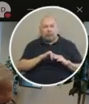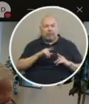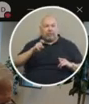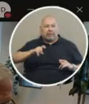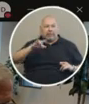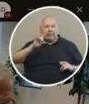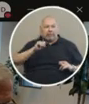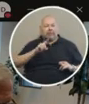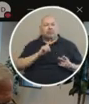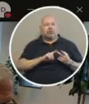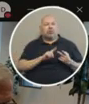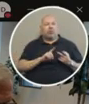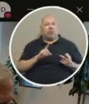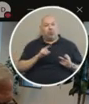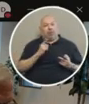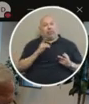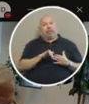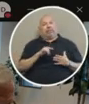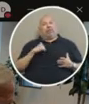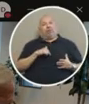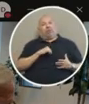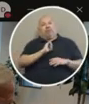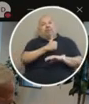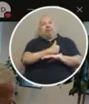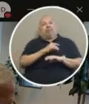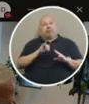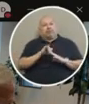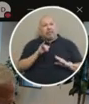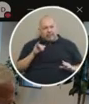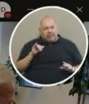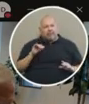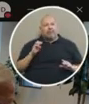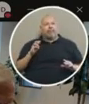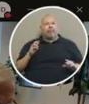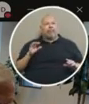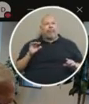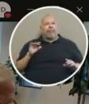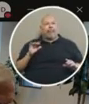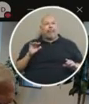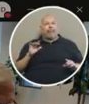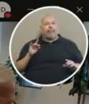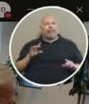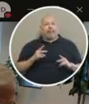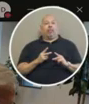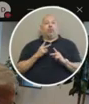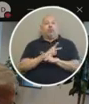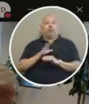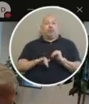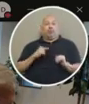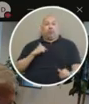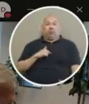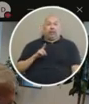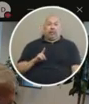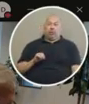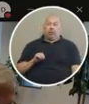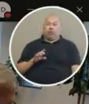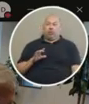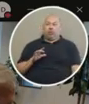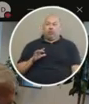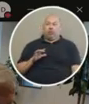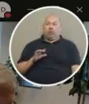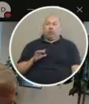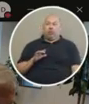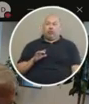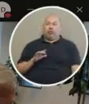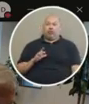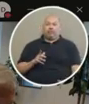is. One thing that we've established is that the worst thing we can do is